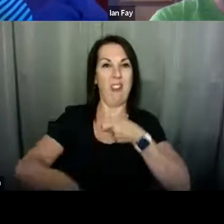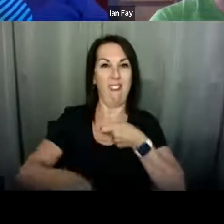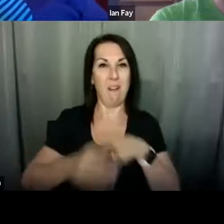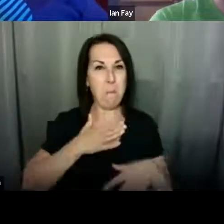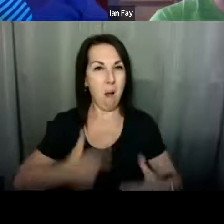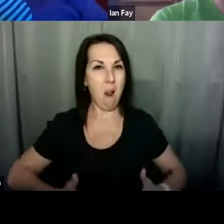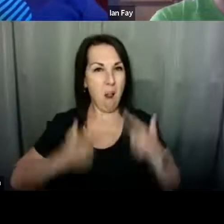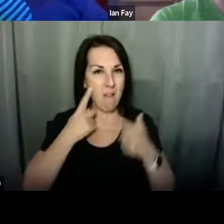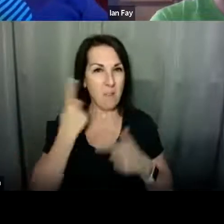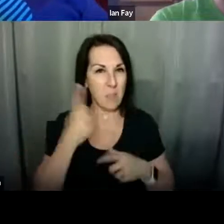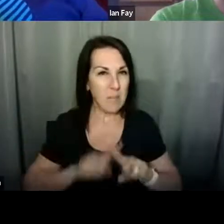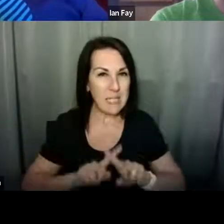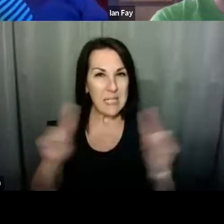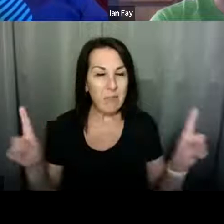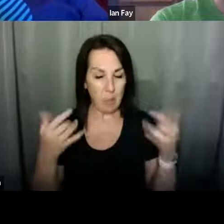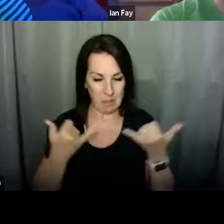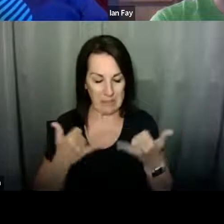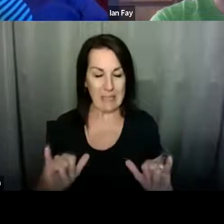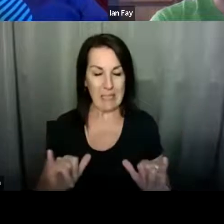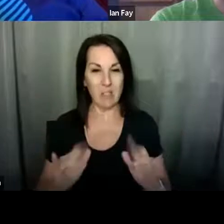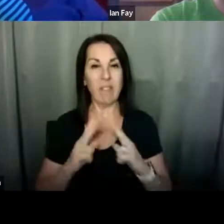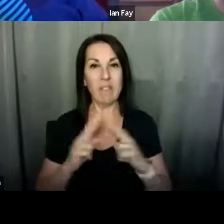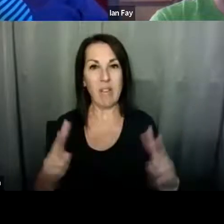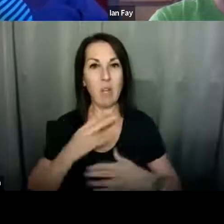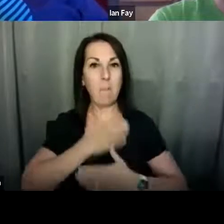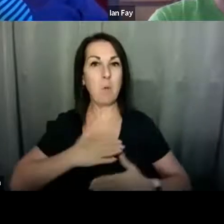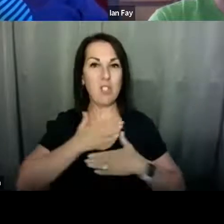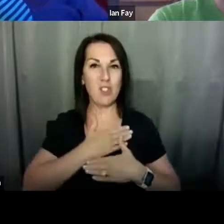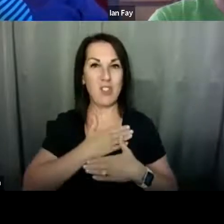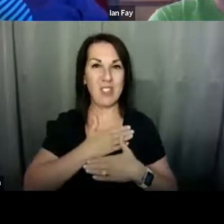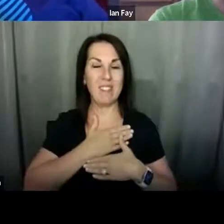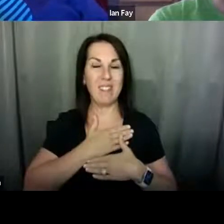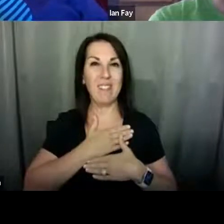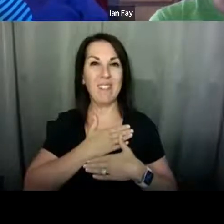other, that I still am very appreciative of,